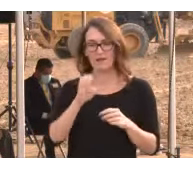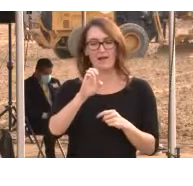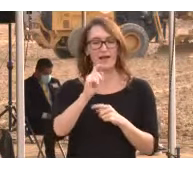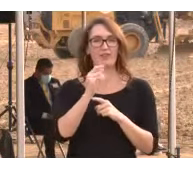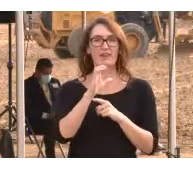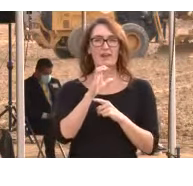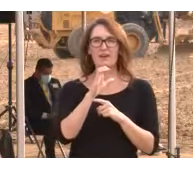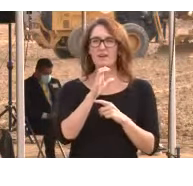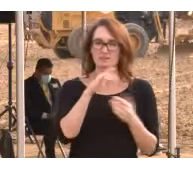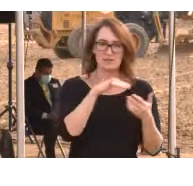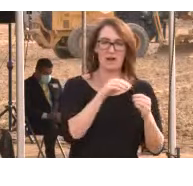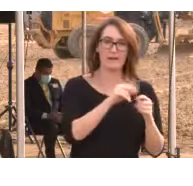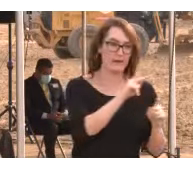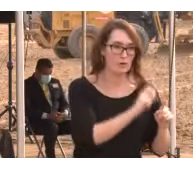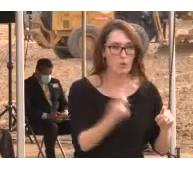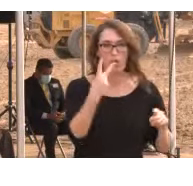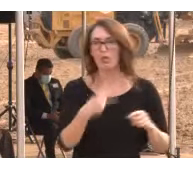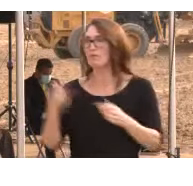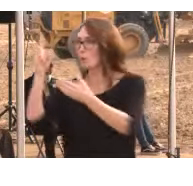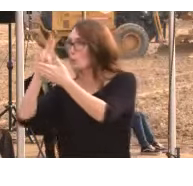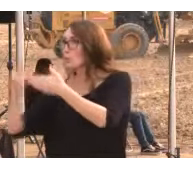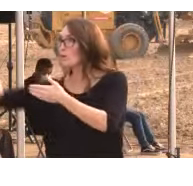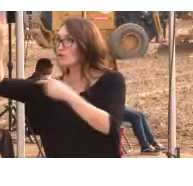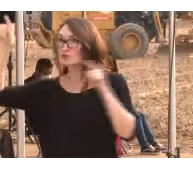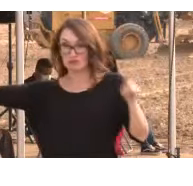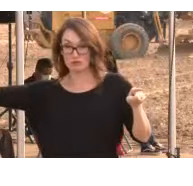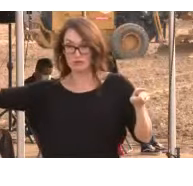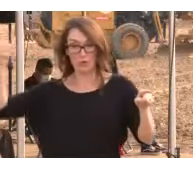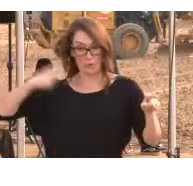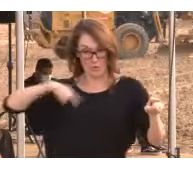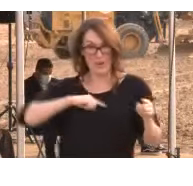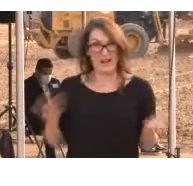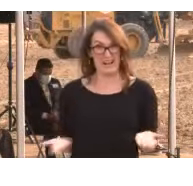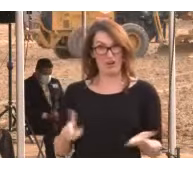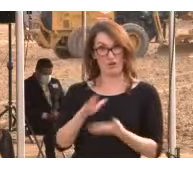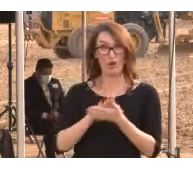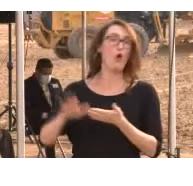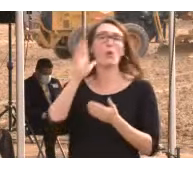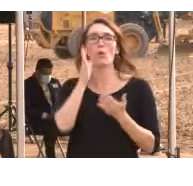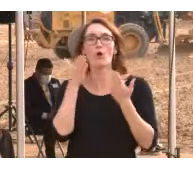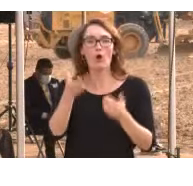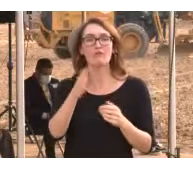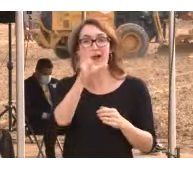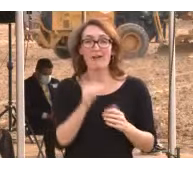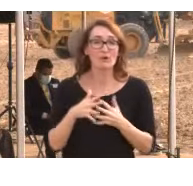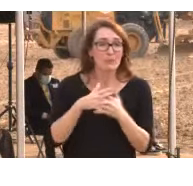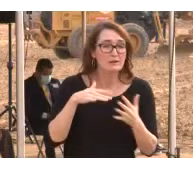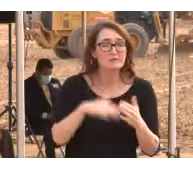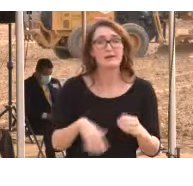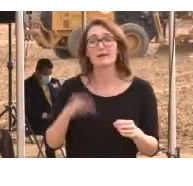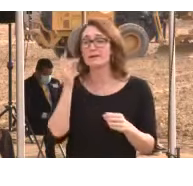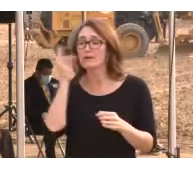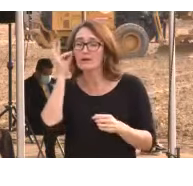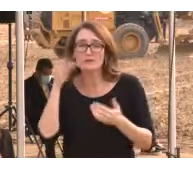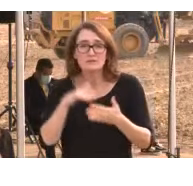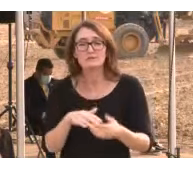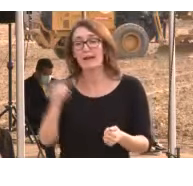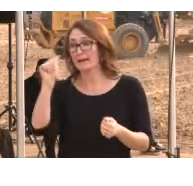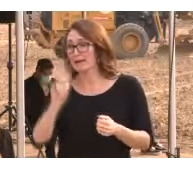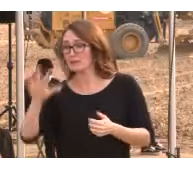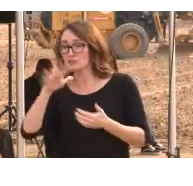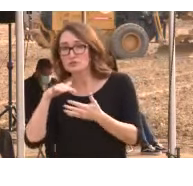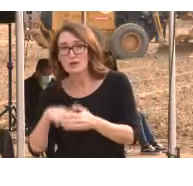and the universities, we will be offering classes in Native American studies, African American studies, Asian